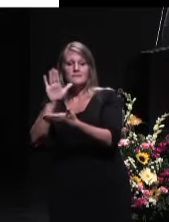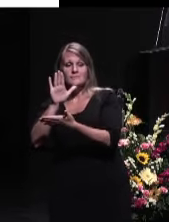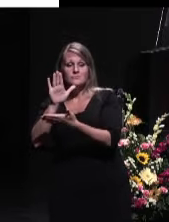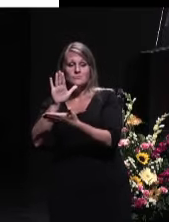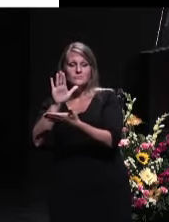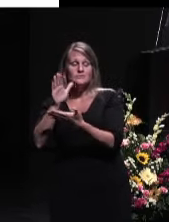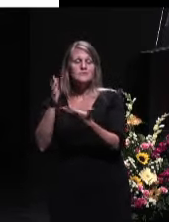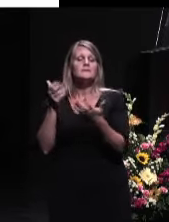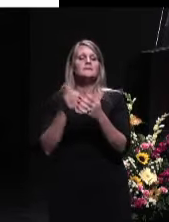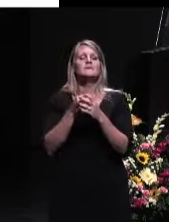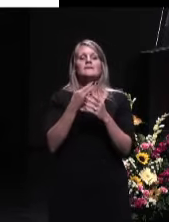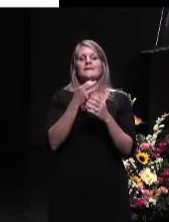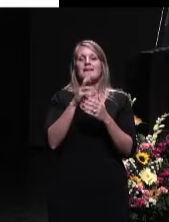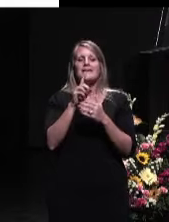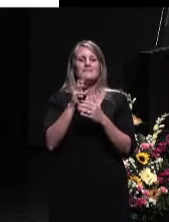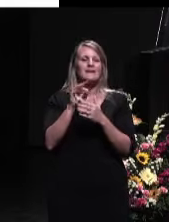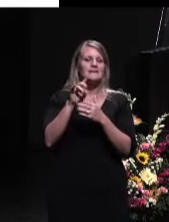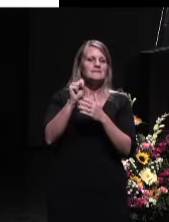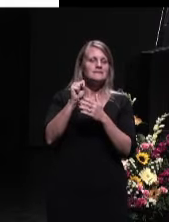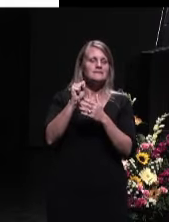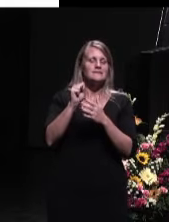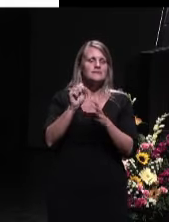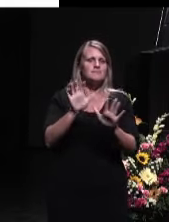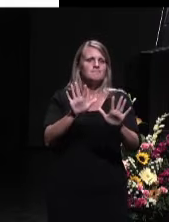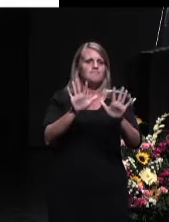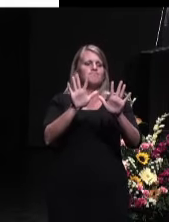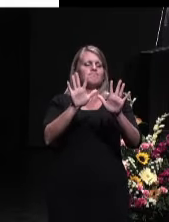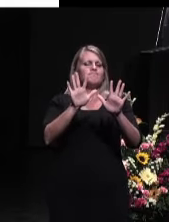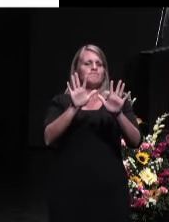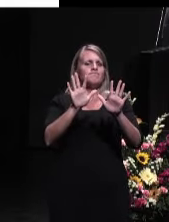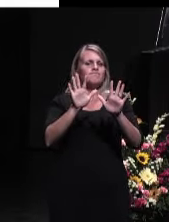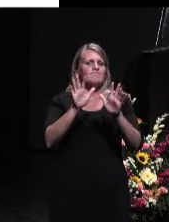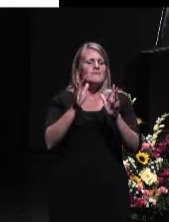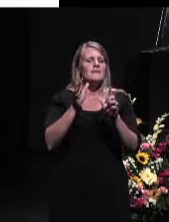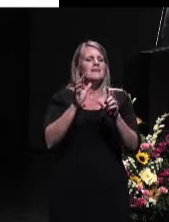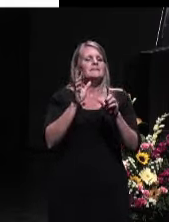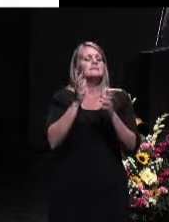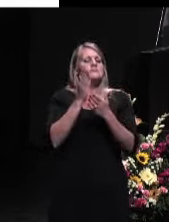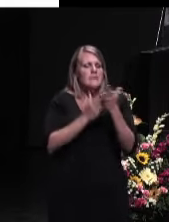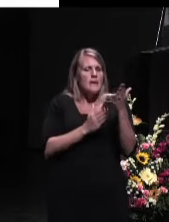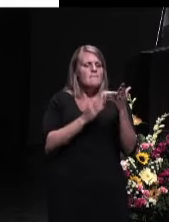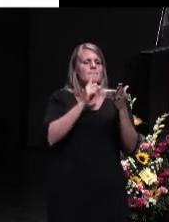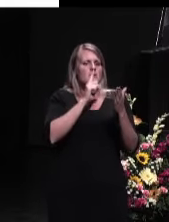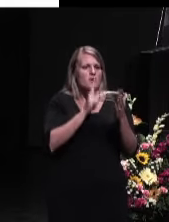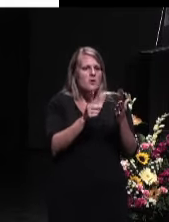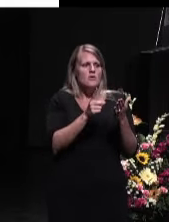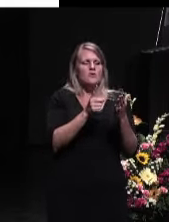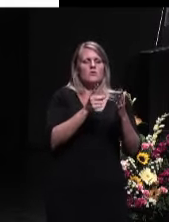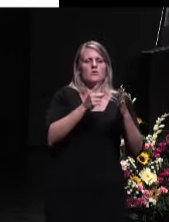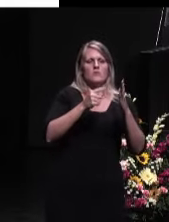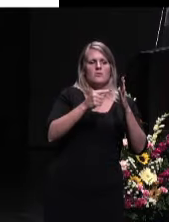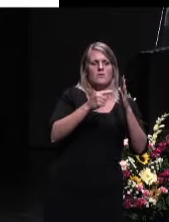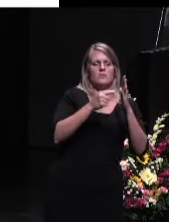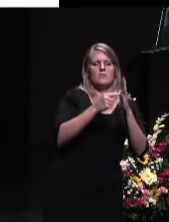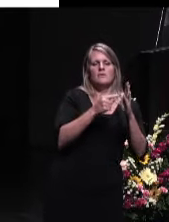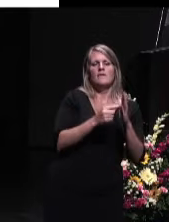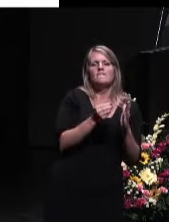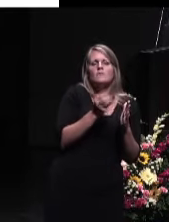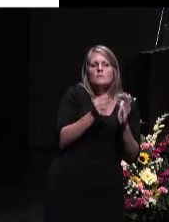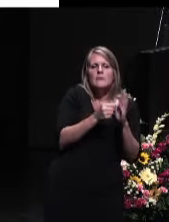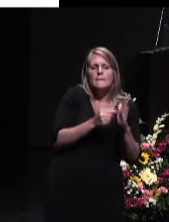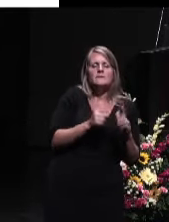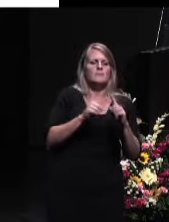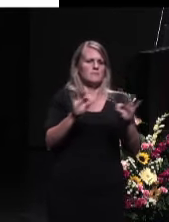They're incredible, they're remarkable. And what I'm going to talk about today is only a small portion, but I think they're some of the most important themes. There's a lot